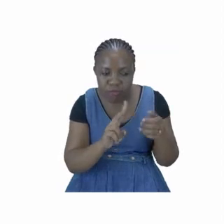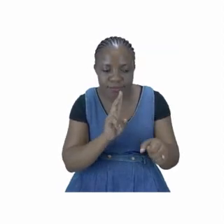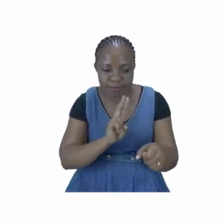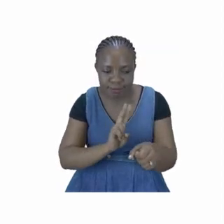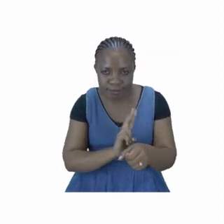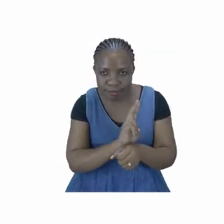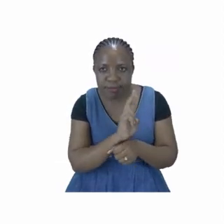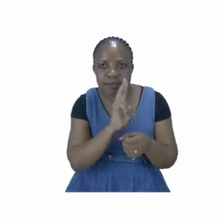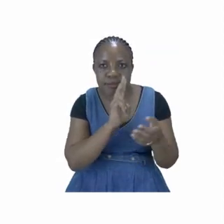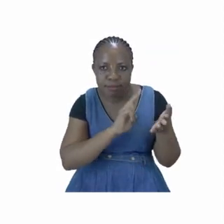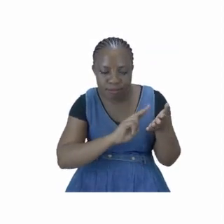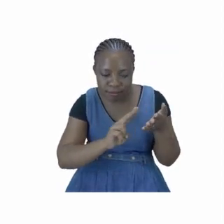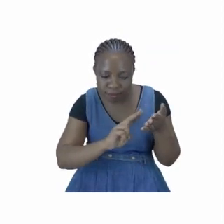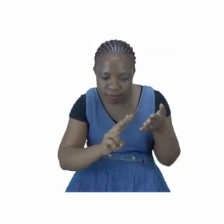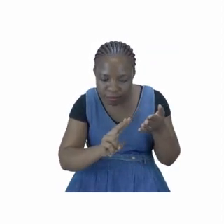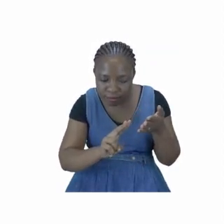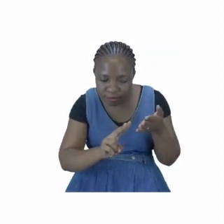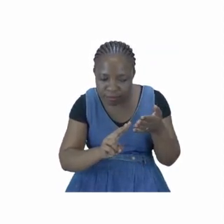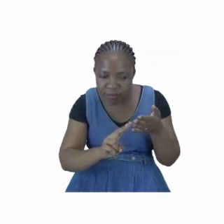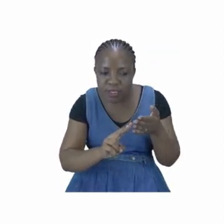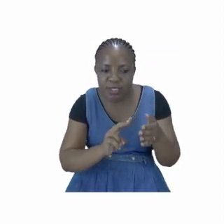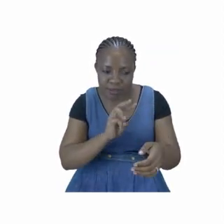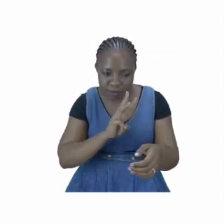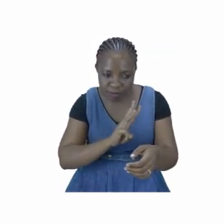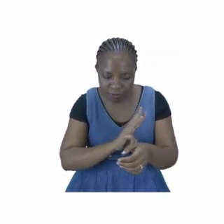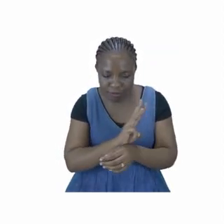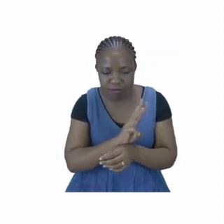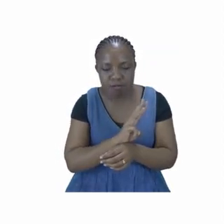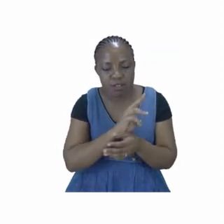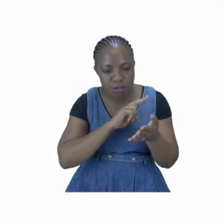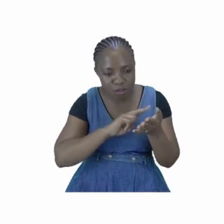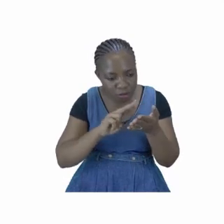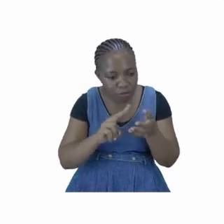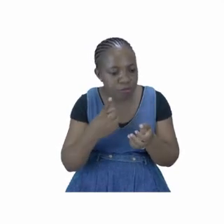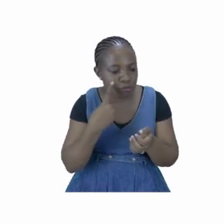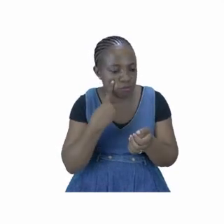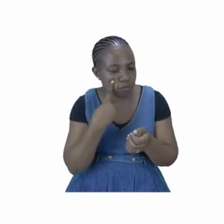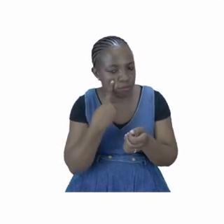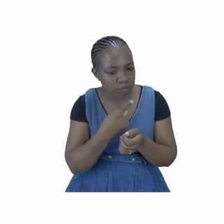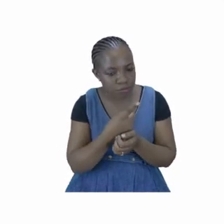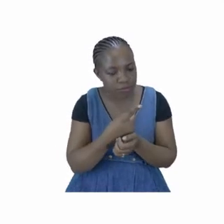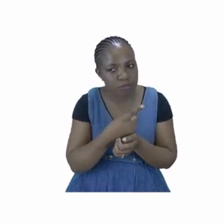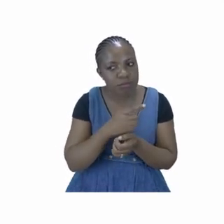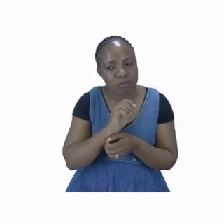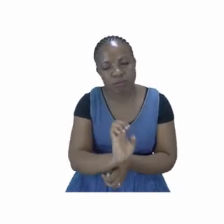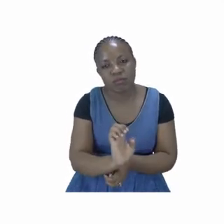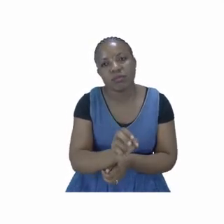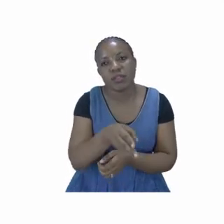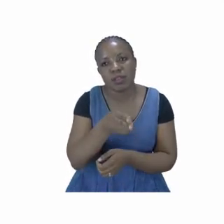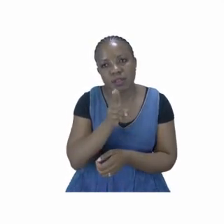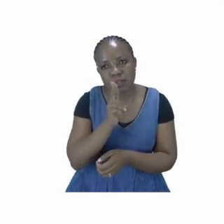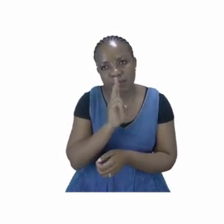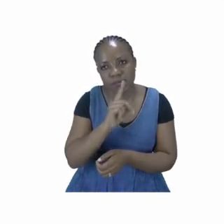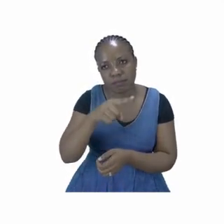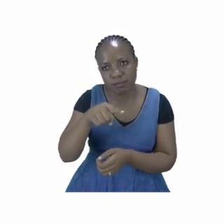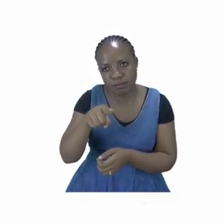get the numbers, and then the 3rd time you read it so that you can check if your answer is correct. Let's now turn